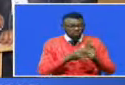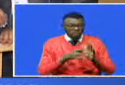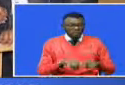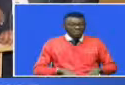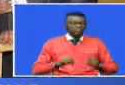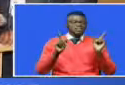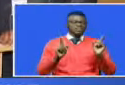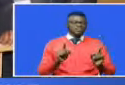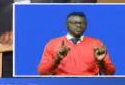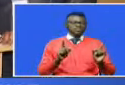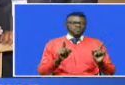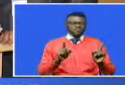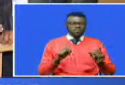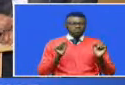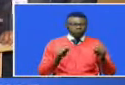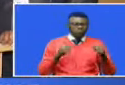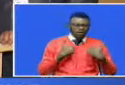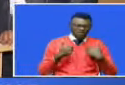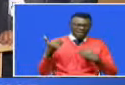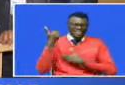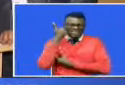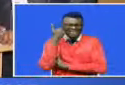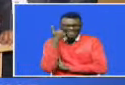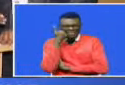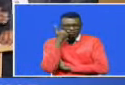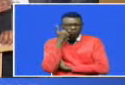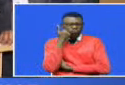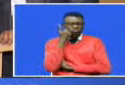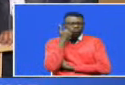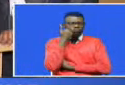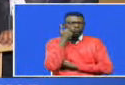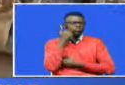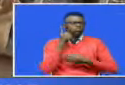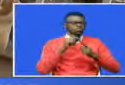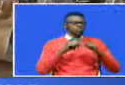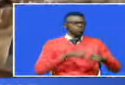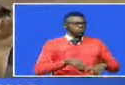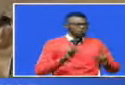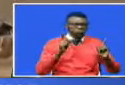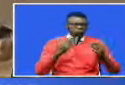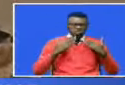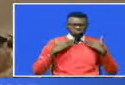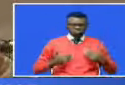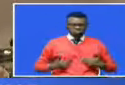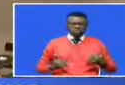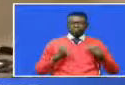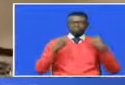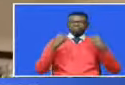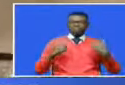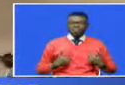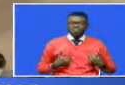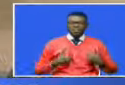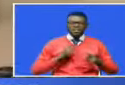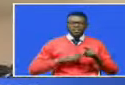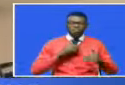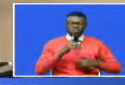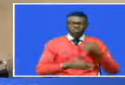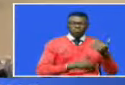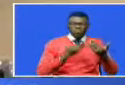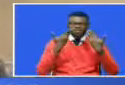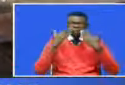to illnesses that you may have, but you're of a stronger immunity. Once the process is done,